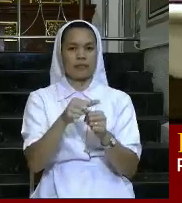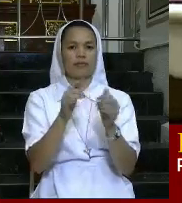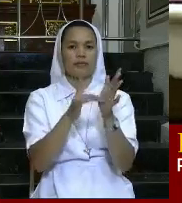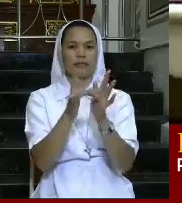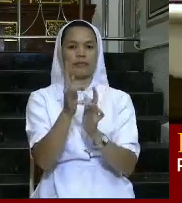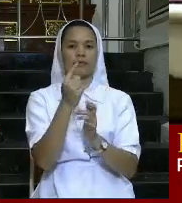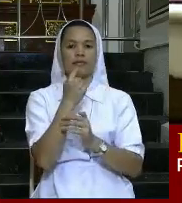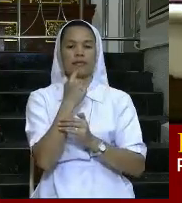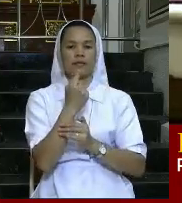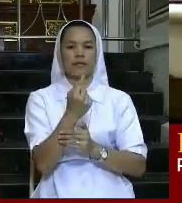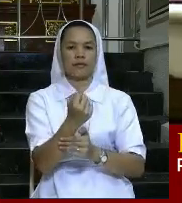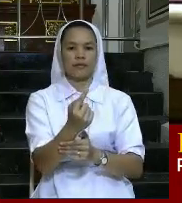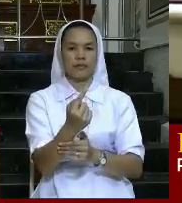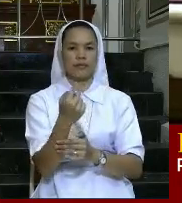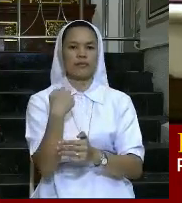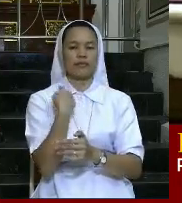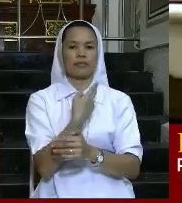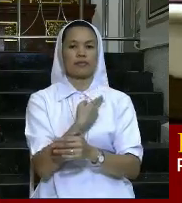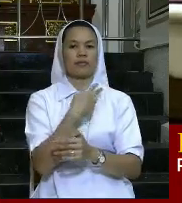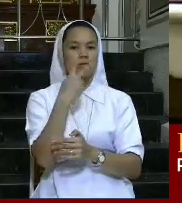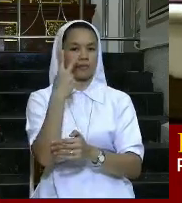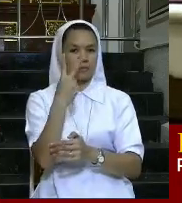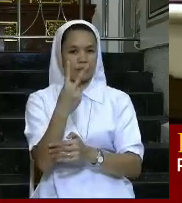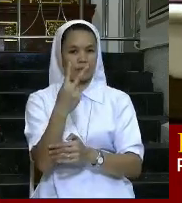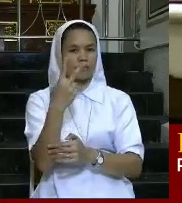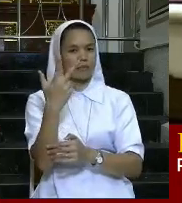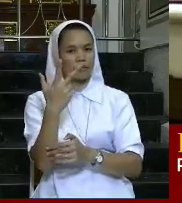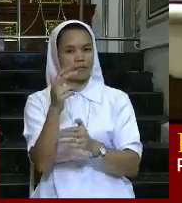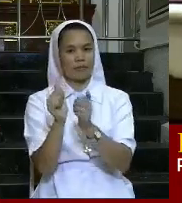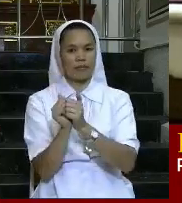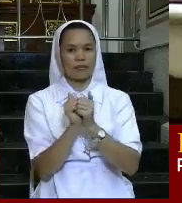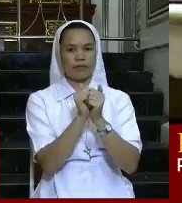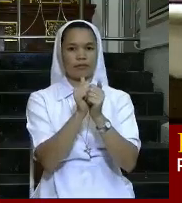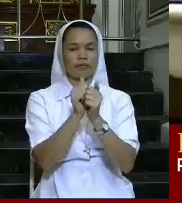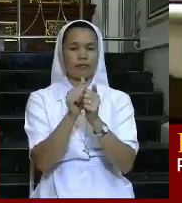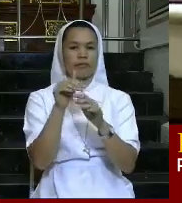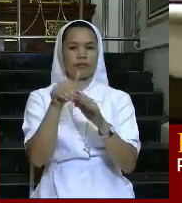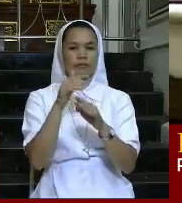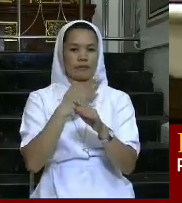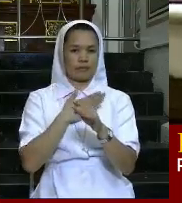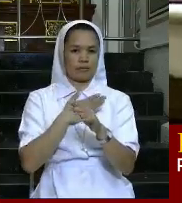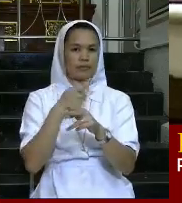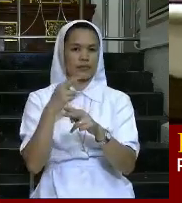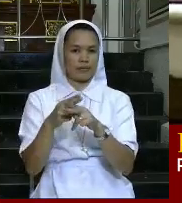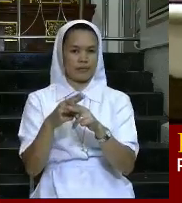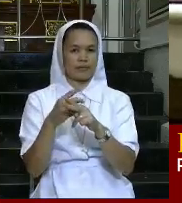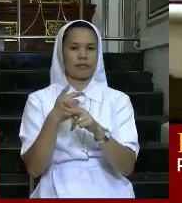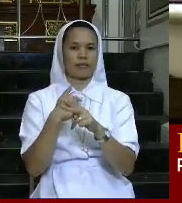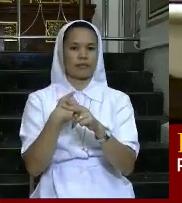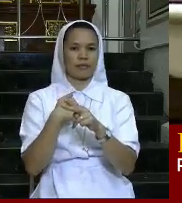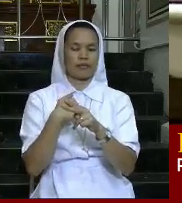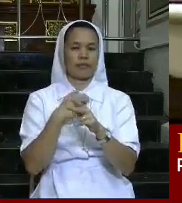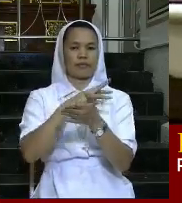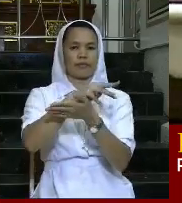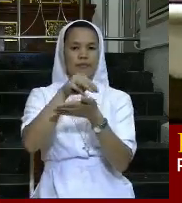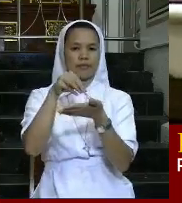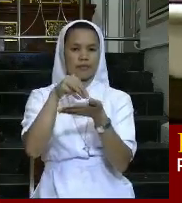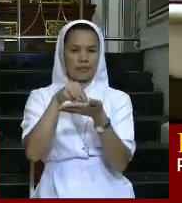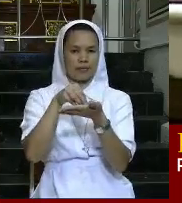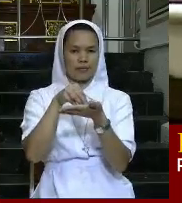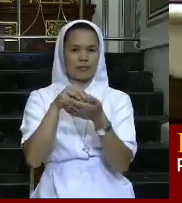telling us, where two or three are gathered in my name, I am in their midst.